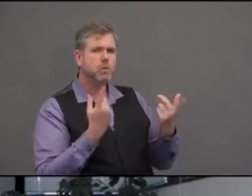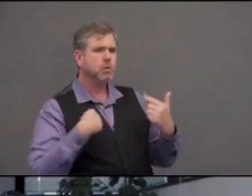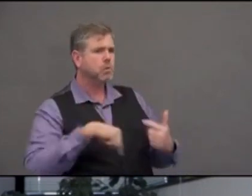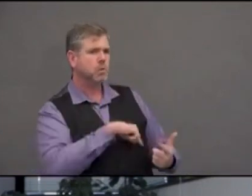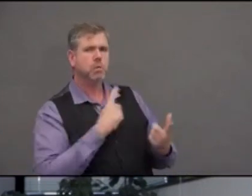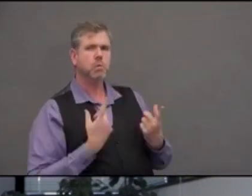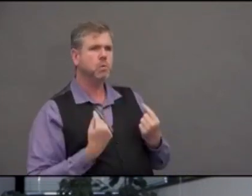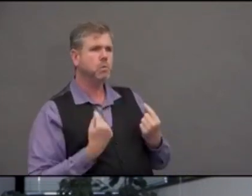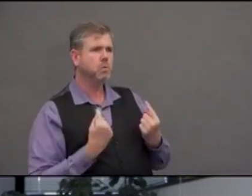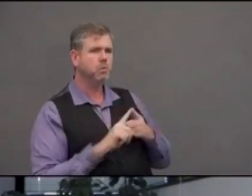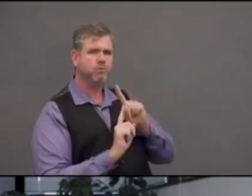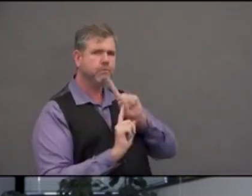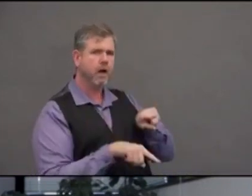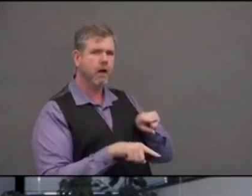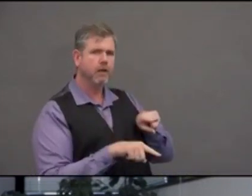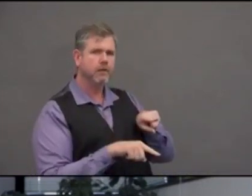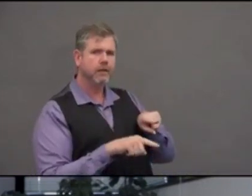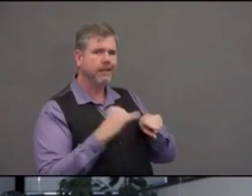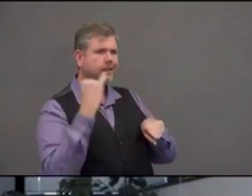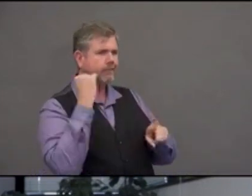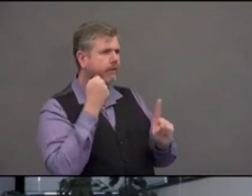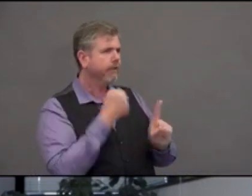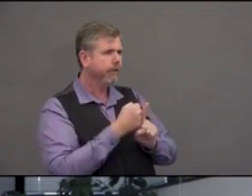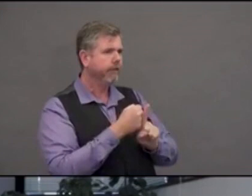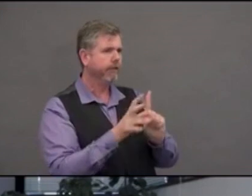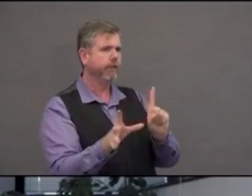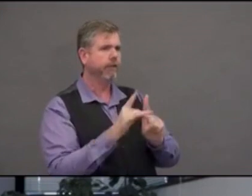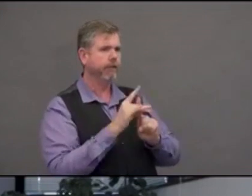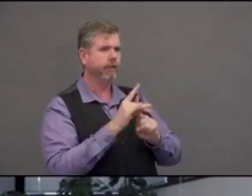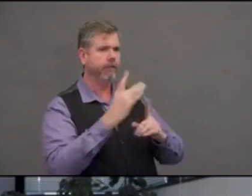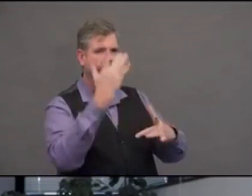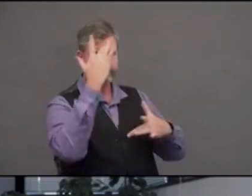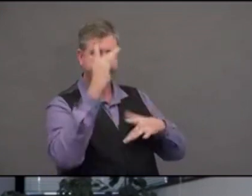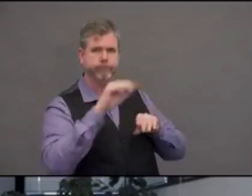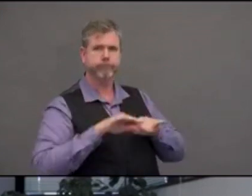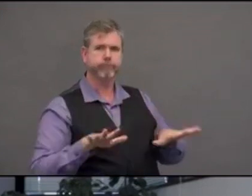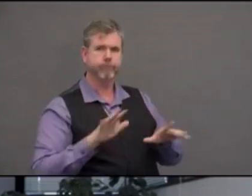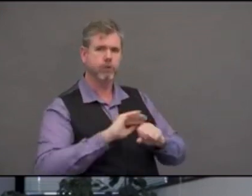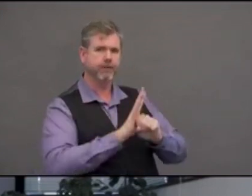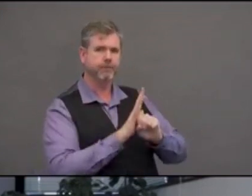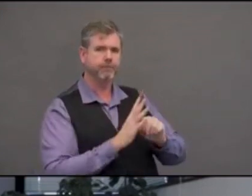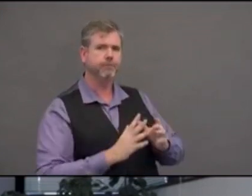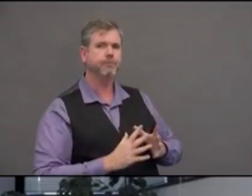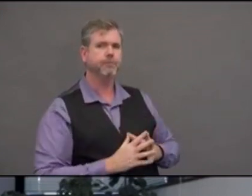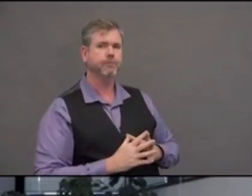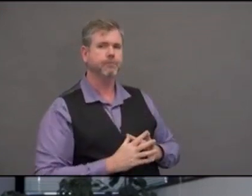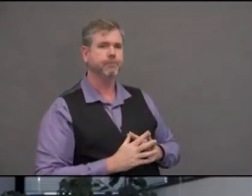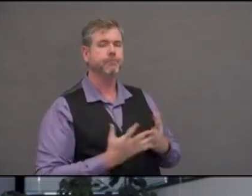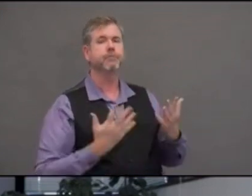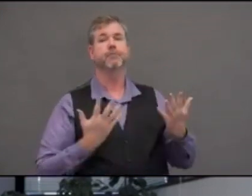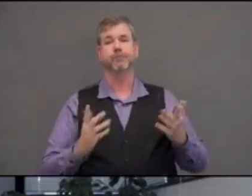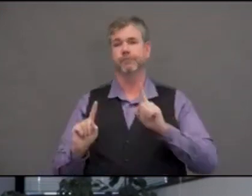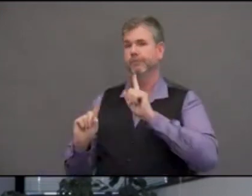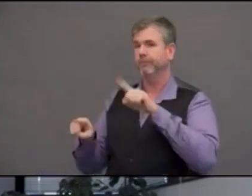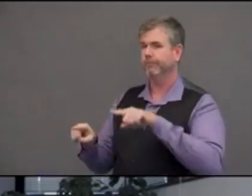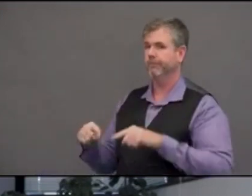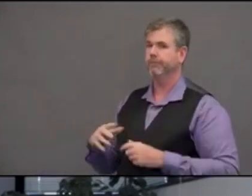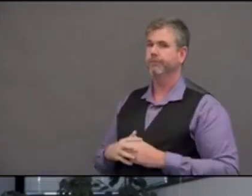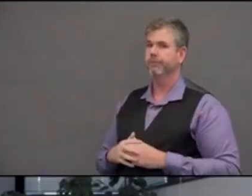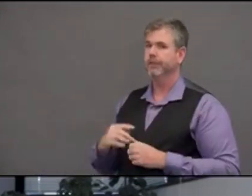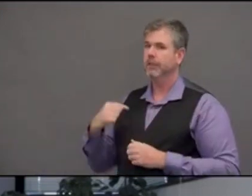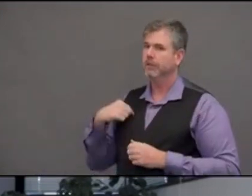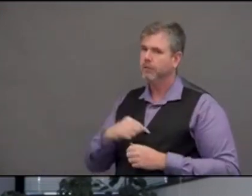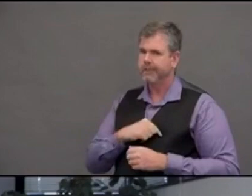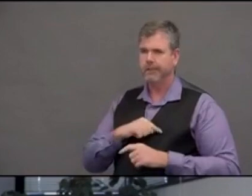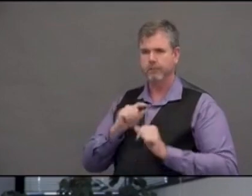in a long-term care facility? When there are cases in long-term care facilities, we are in constant communication with